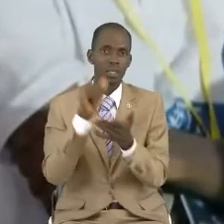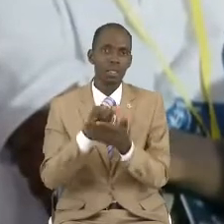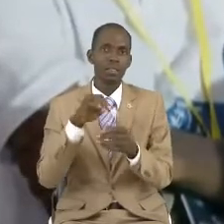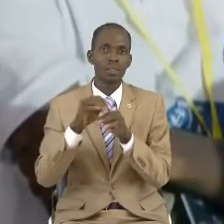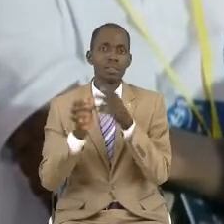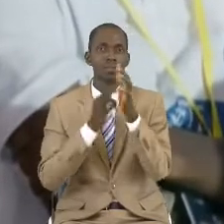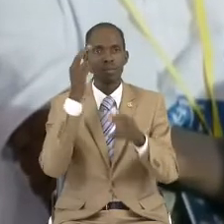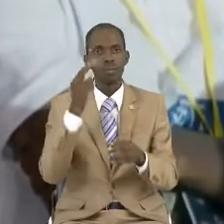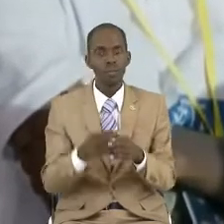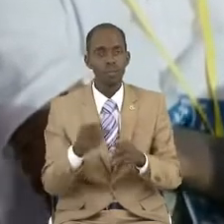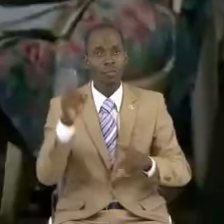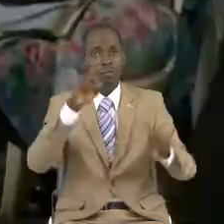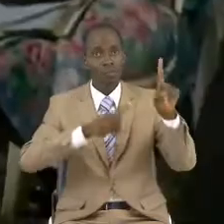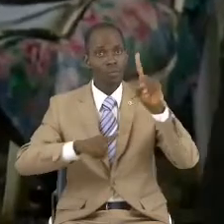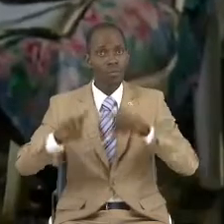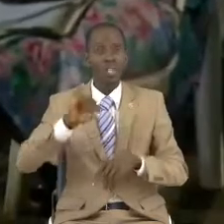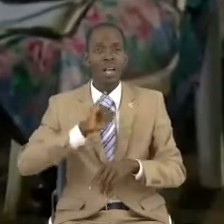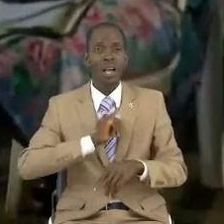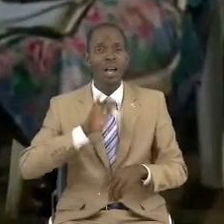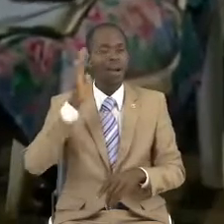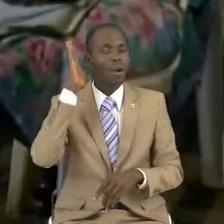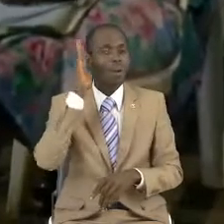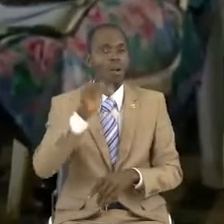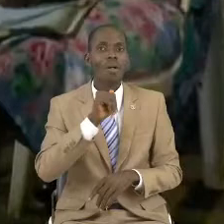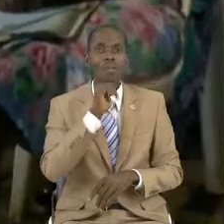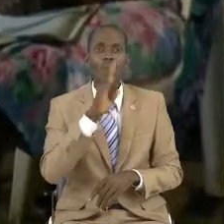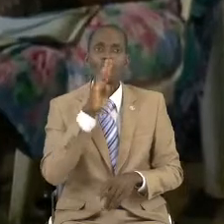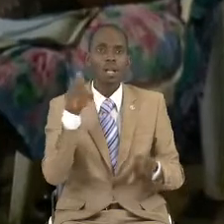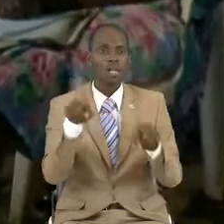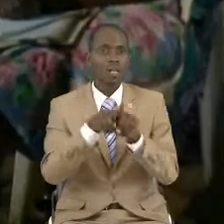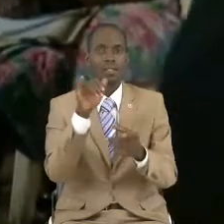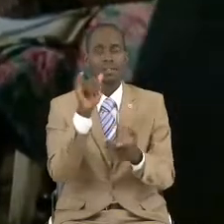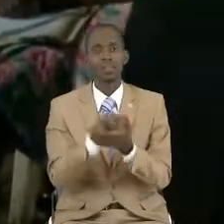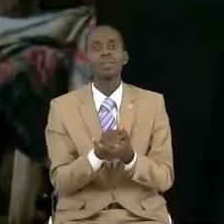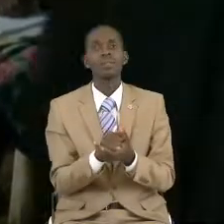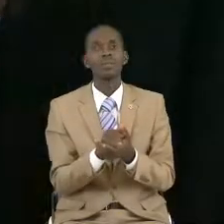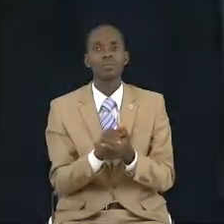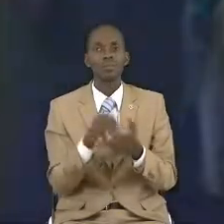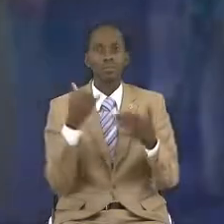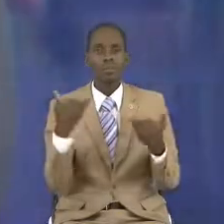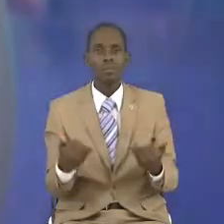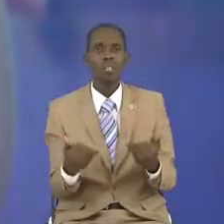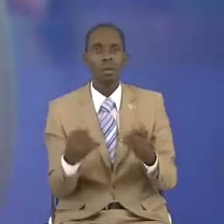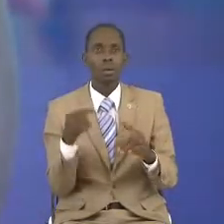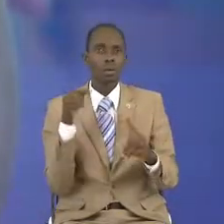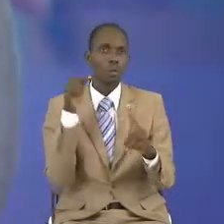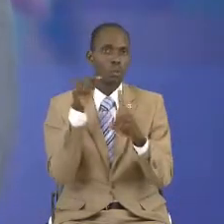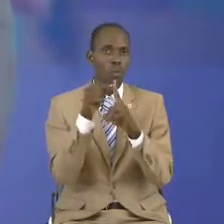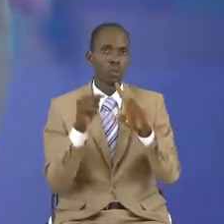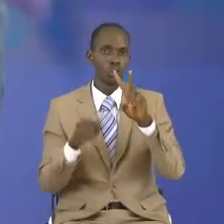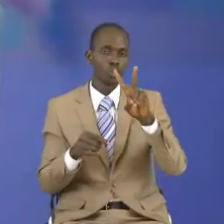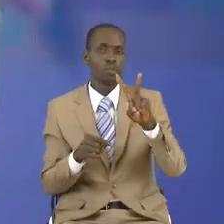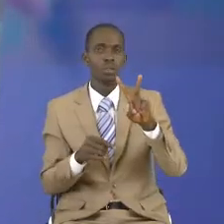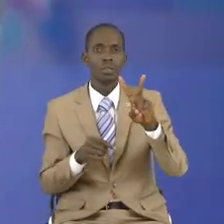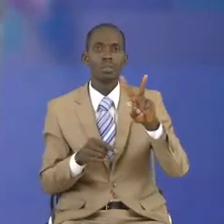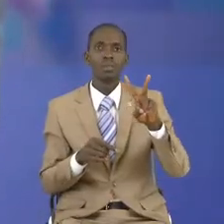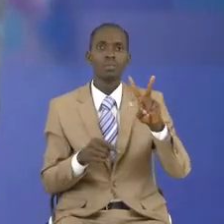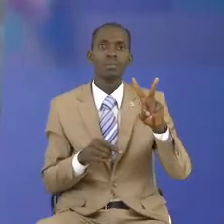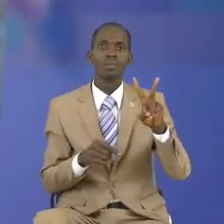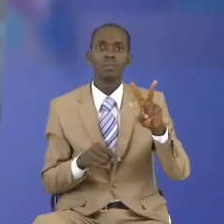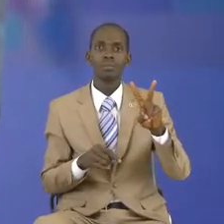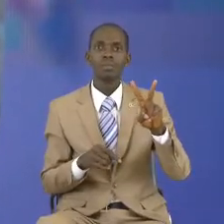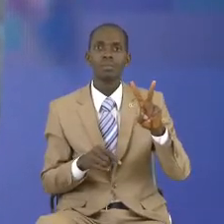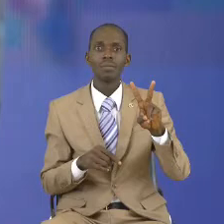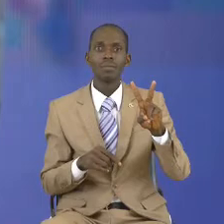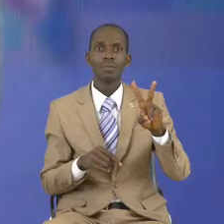see i will not be like that that leads me to point number two the relinquishing